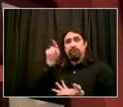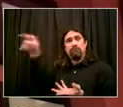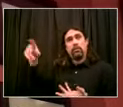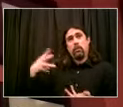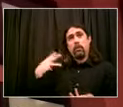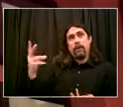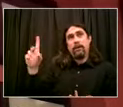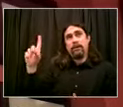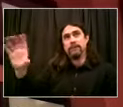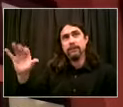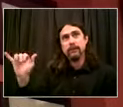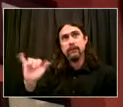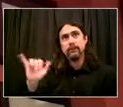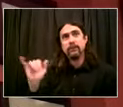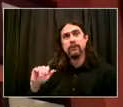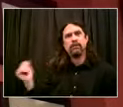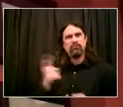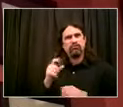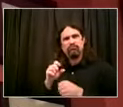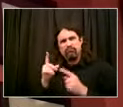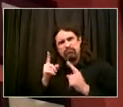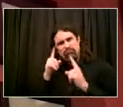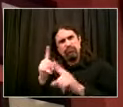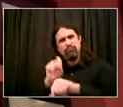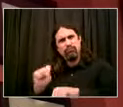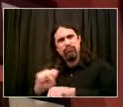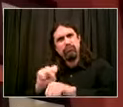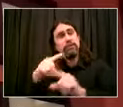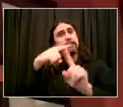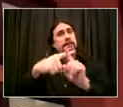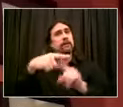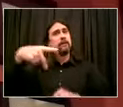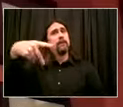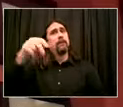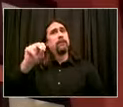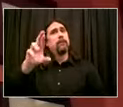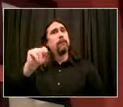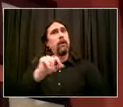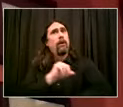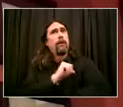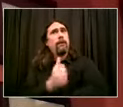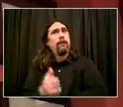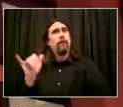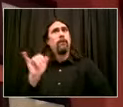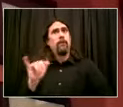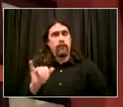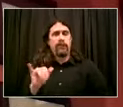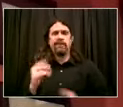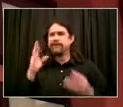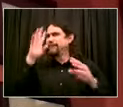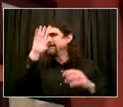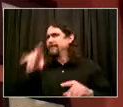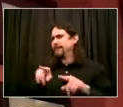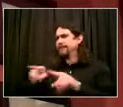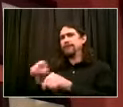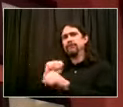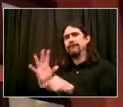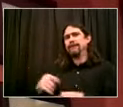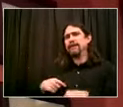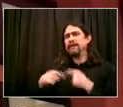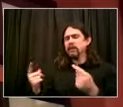find in this stimulus package another set of money to help them restore and to move